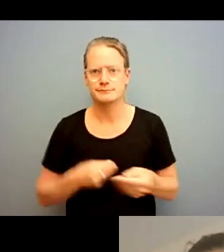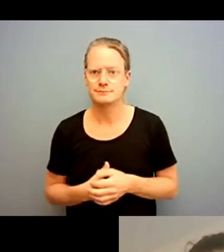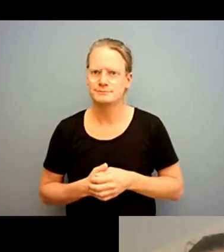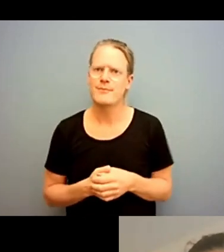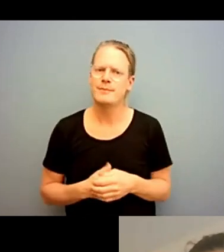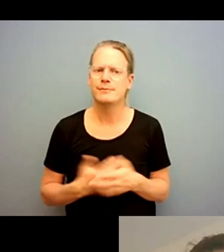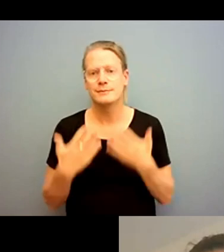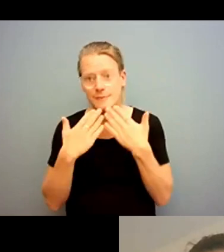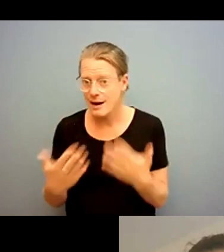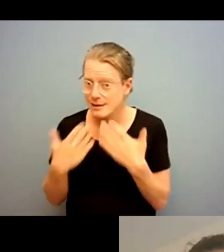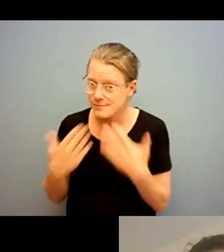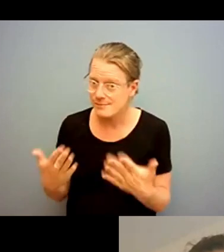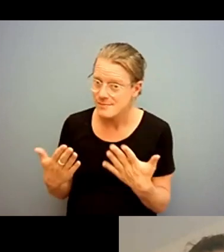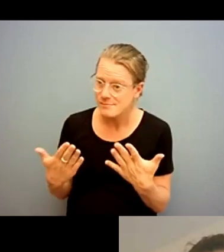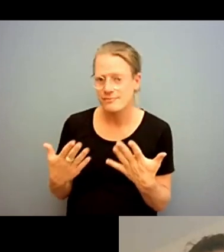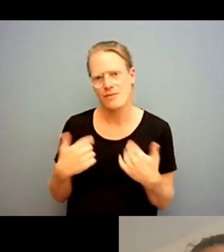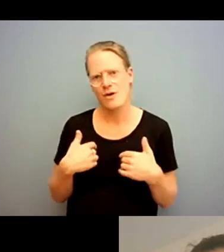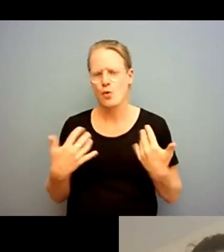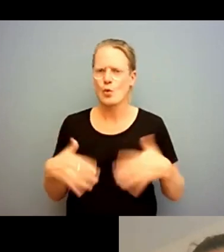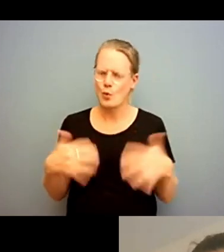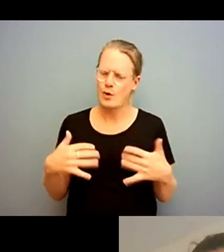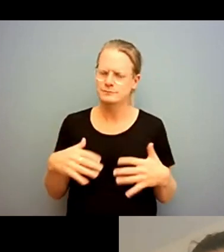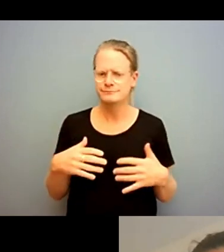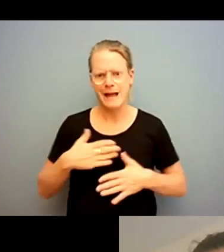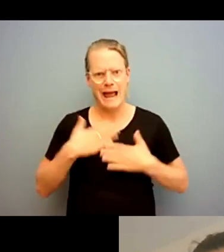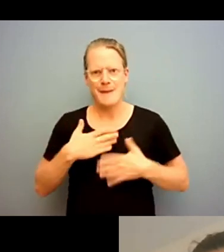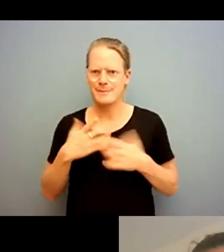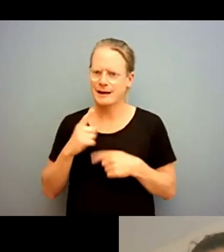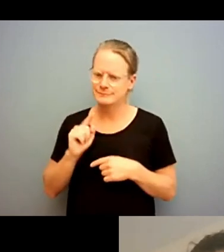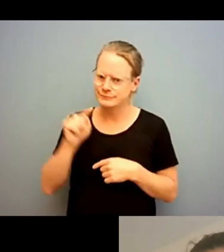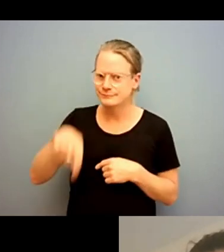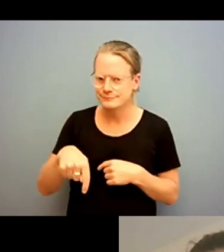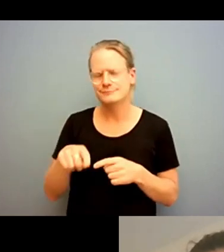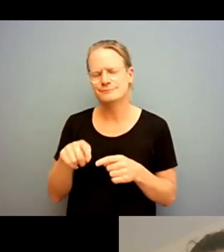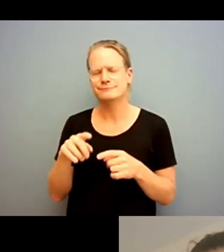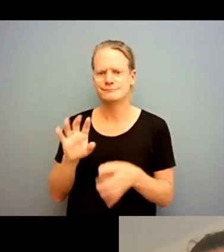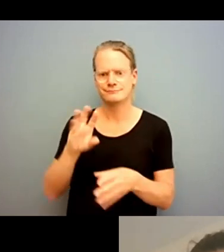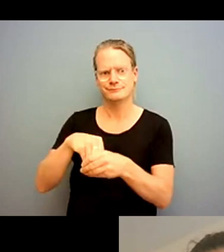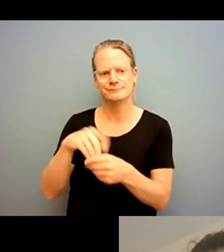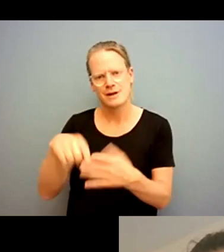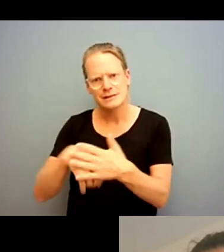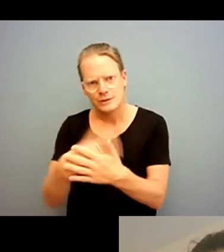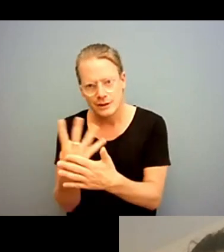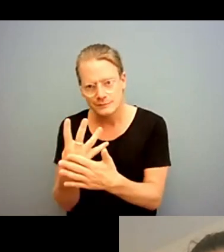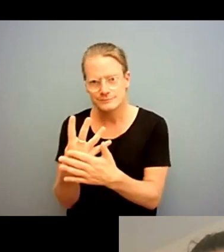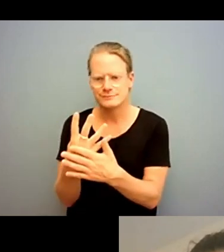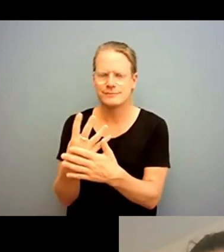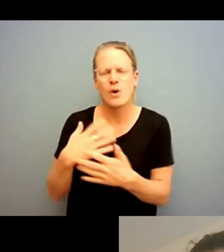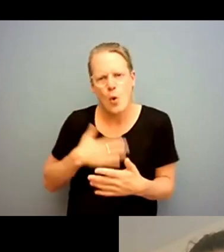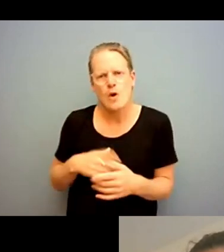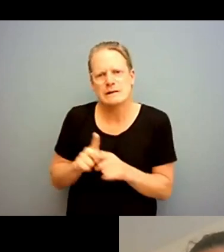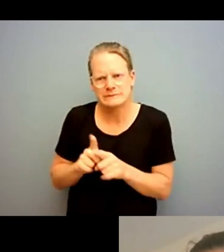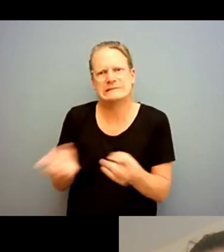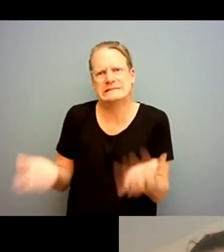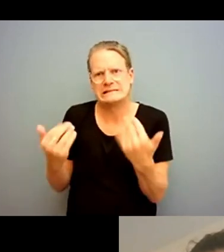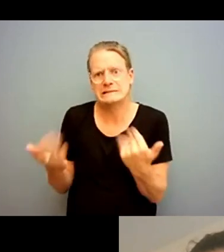and your good selves. And could I just encourage you to connect with my colleague on the rights of older persons, Claudia